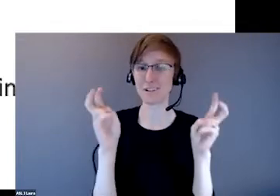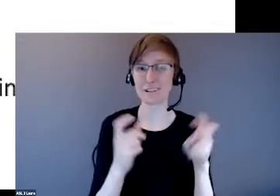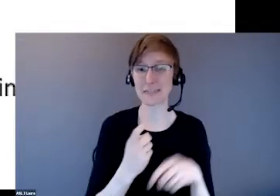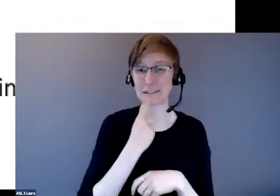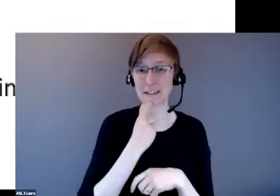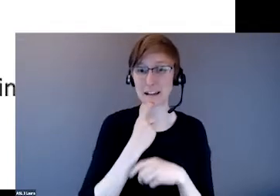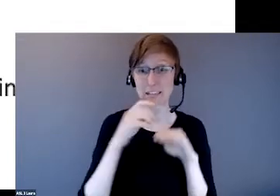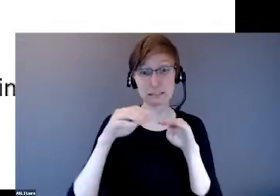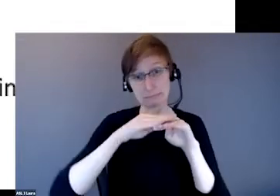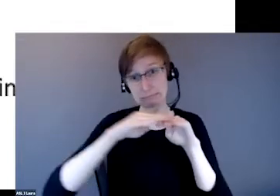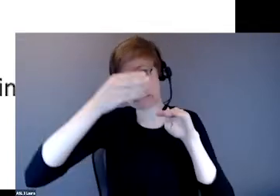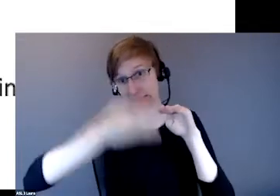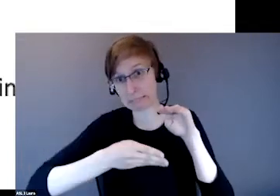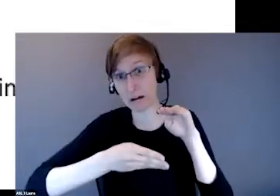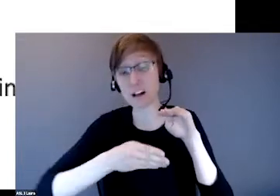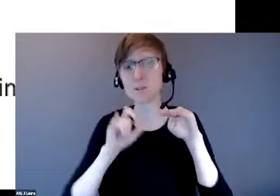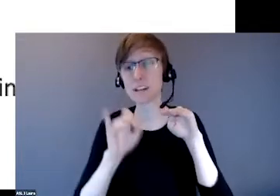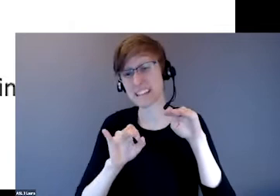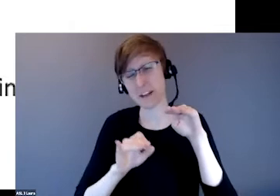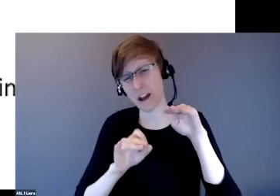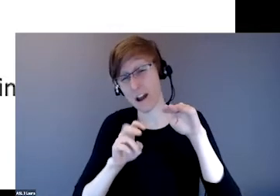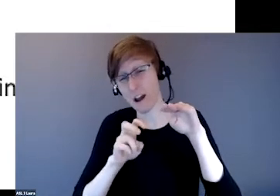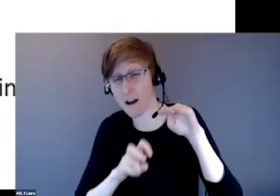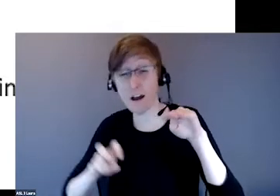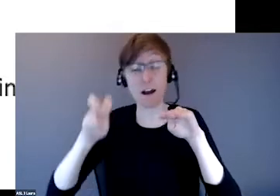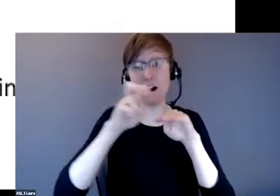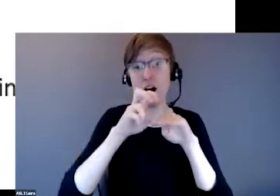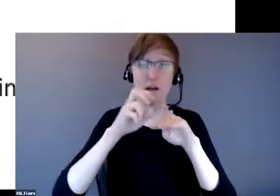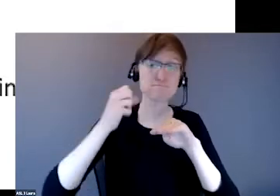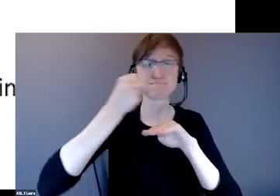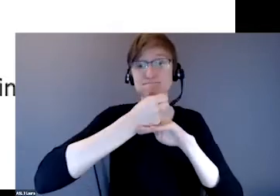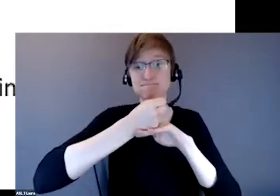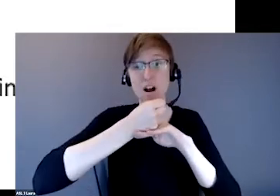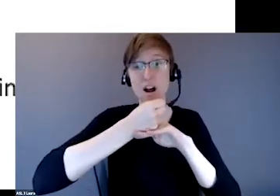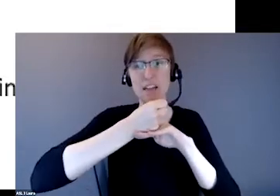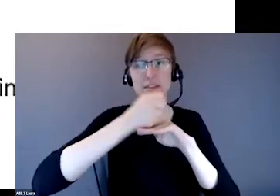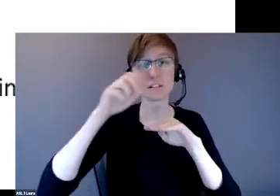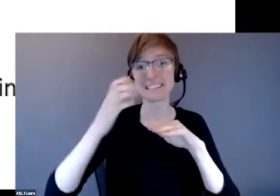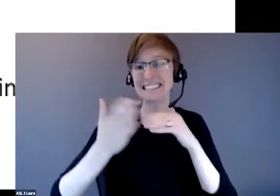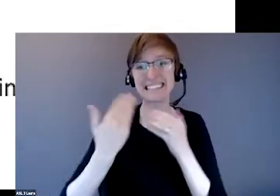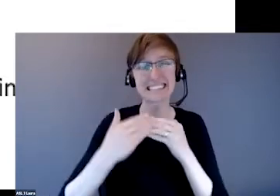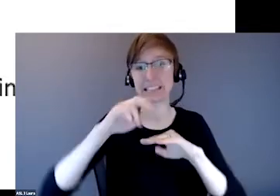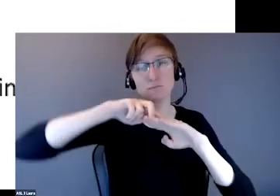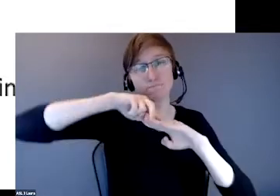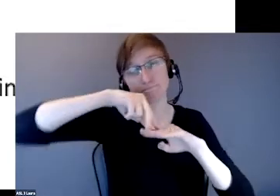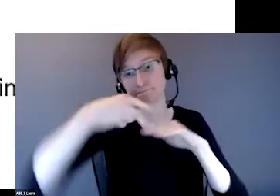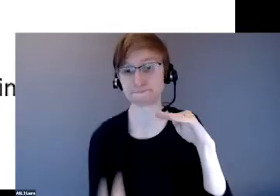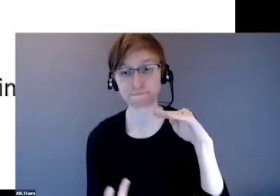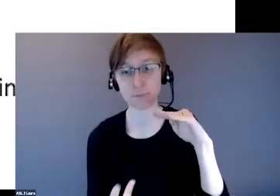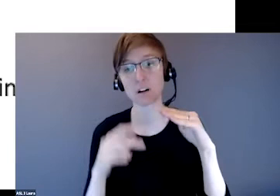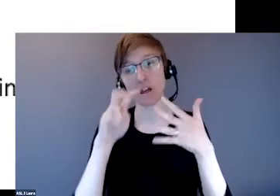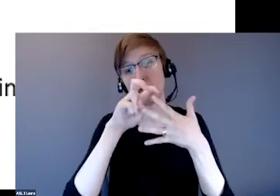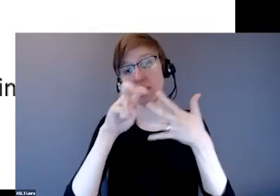when you have a disability due to things like a lack of opportunity, a lack of organizational knowledge and time and other resources,